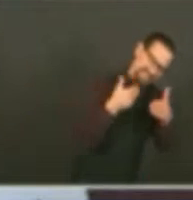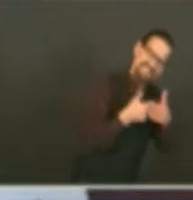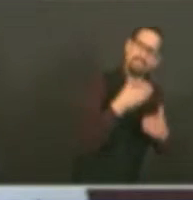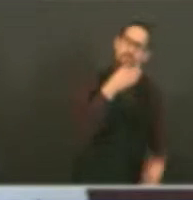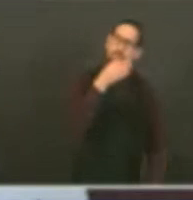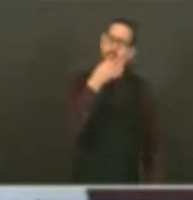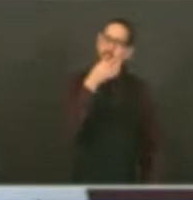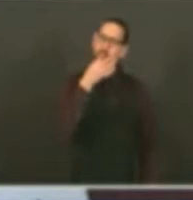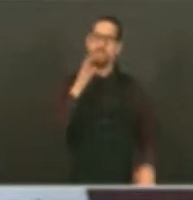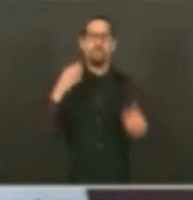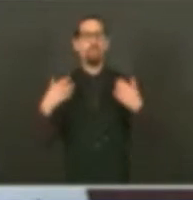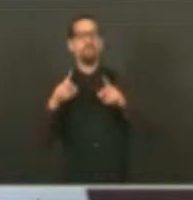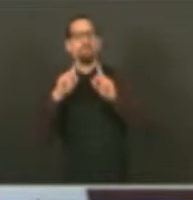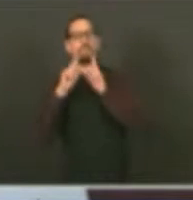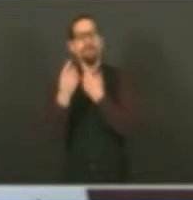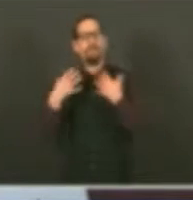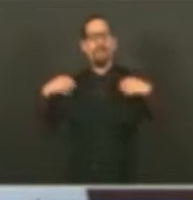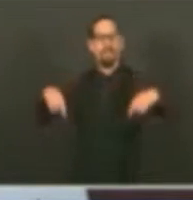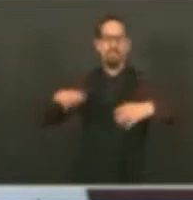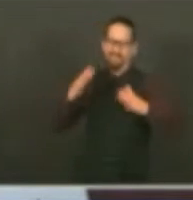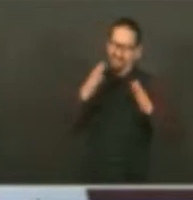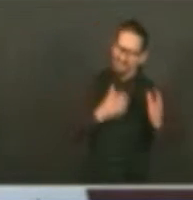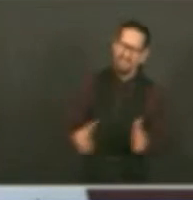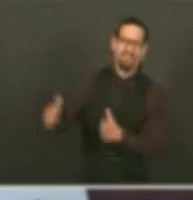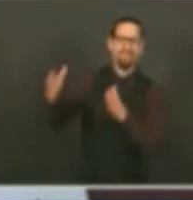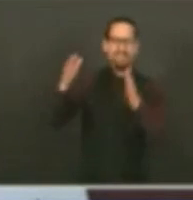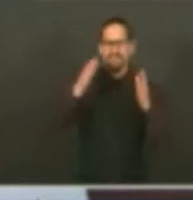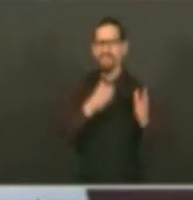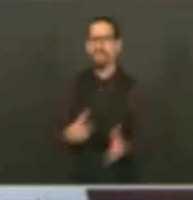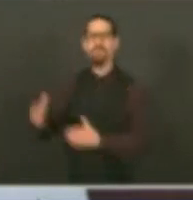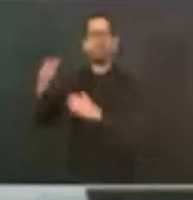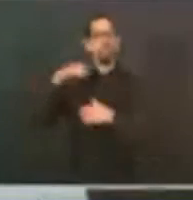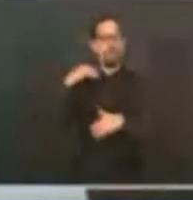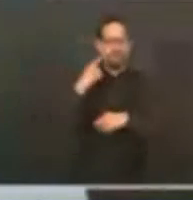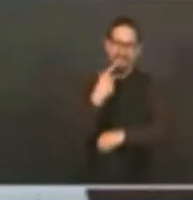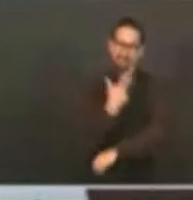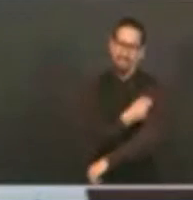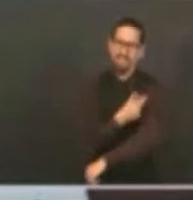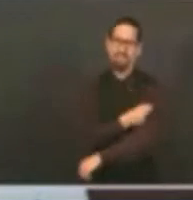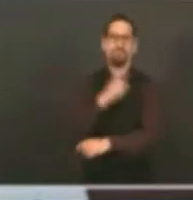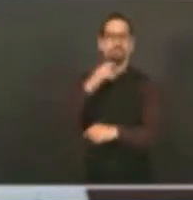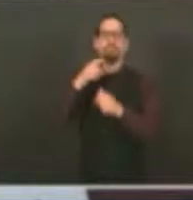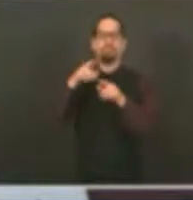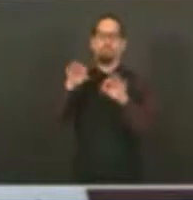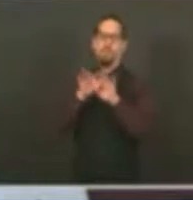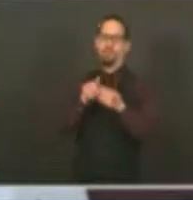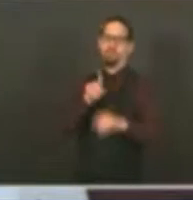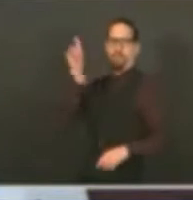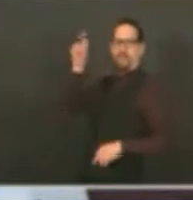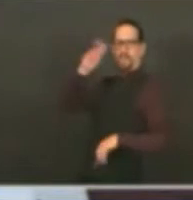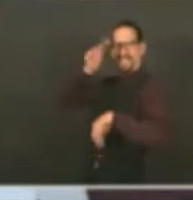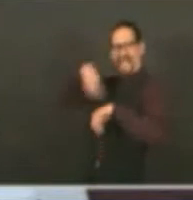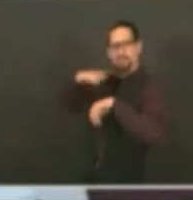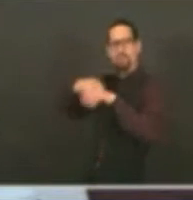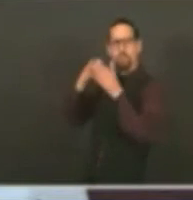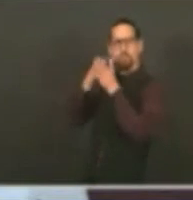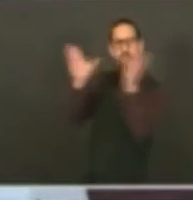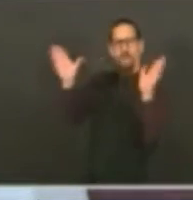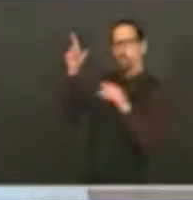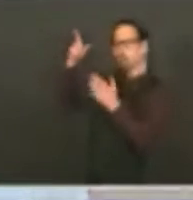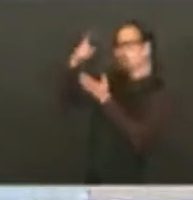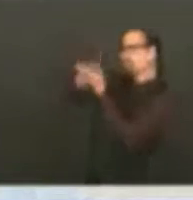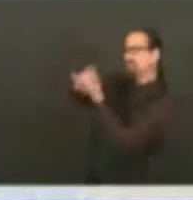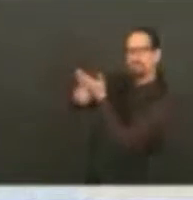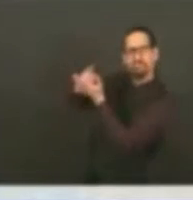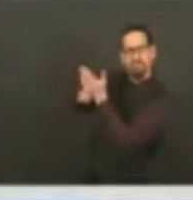our vaccination phases using guidance from national organizations and our vaccine subcommittee. I'll ask if we can put that slide up